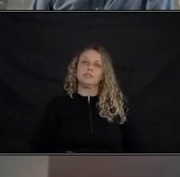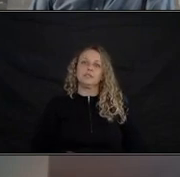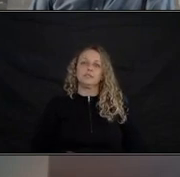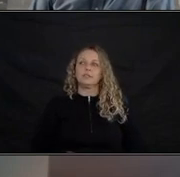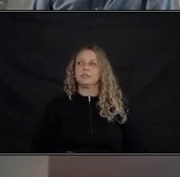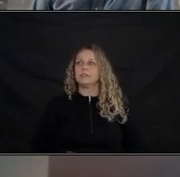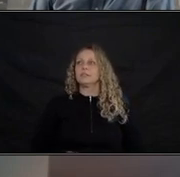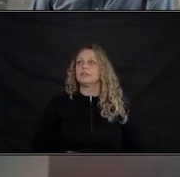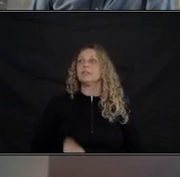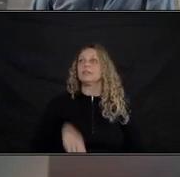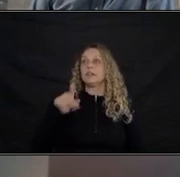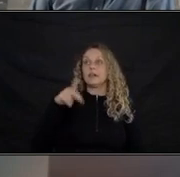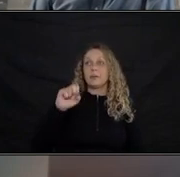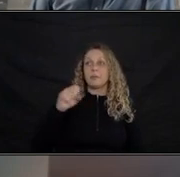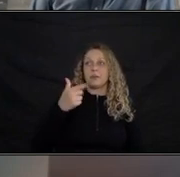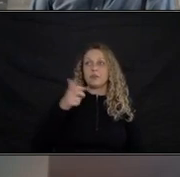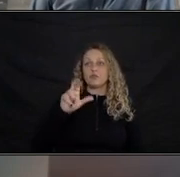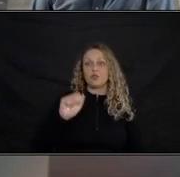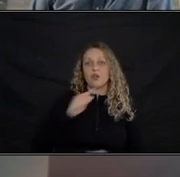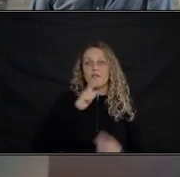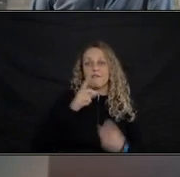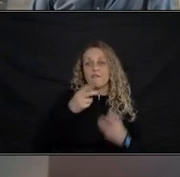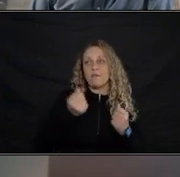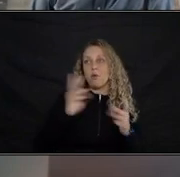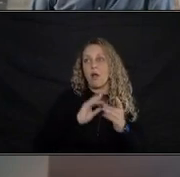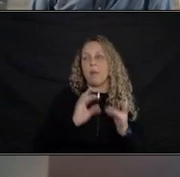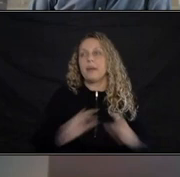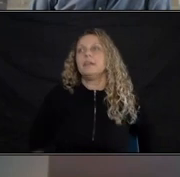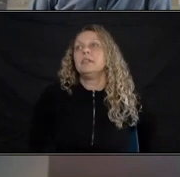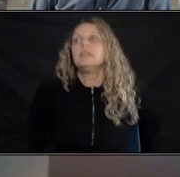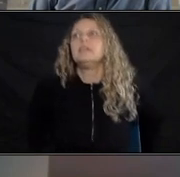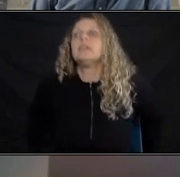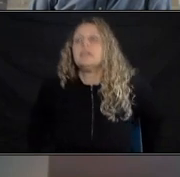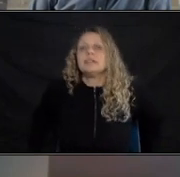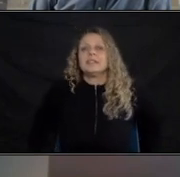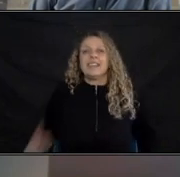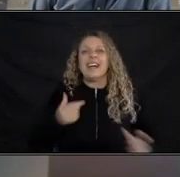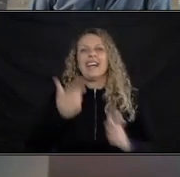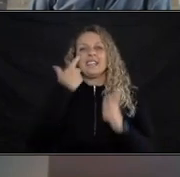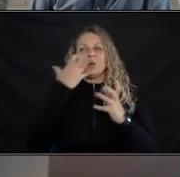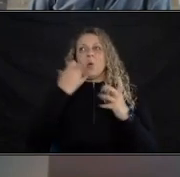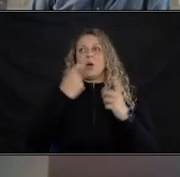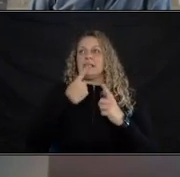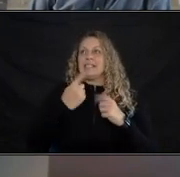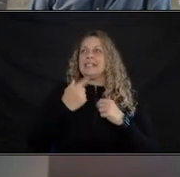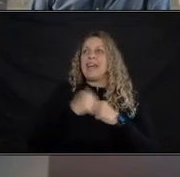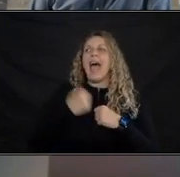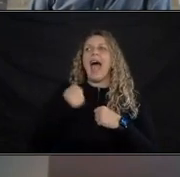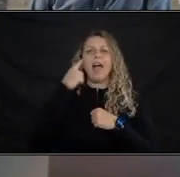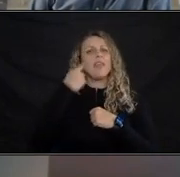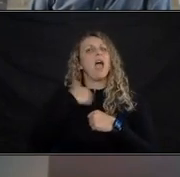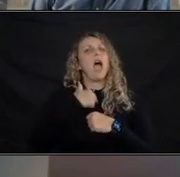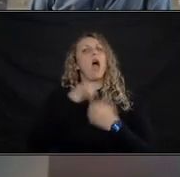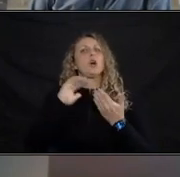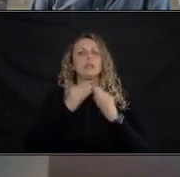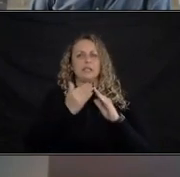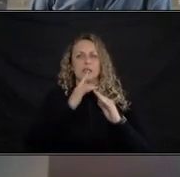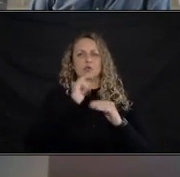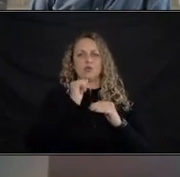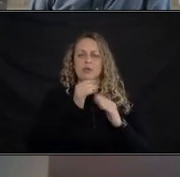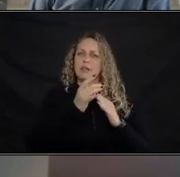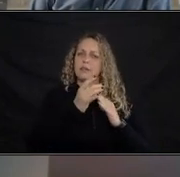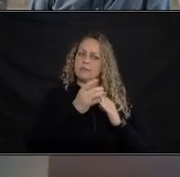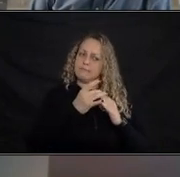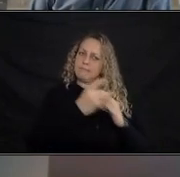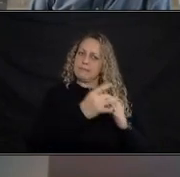Vice Mayor Pinsirga, you have a few comments? Thank you, Mayor. I just want to say that I think our city is really leading the